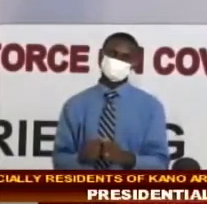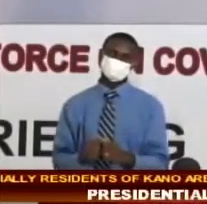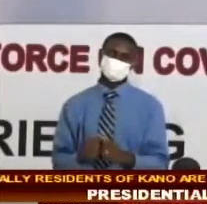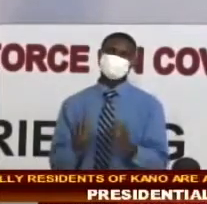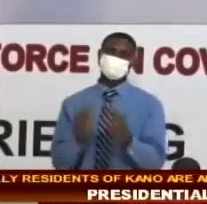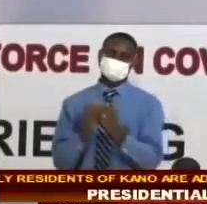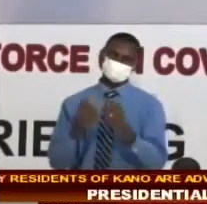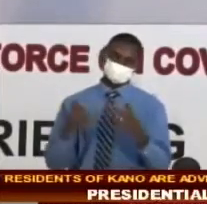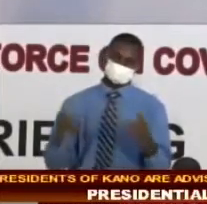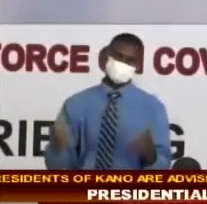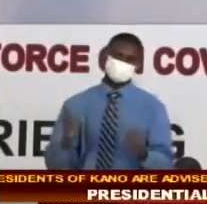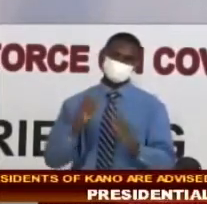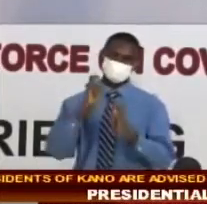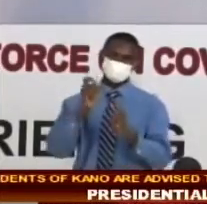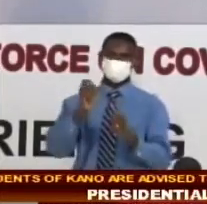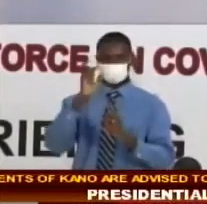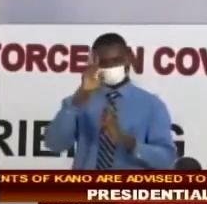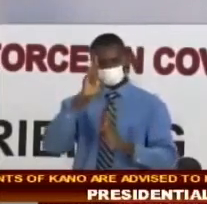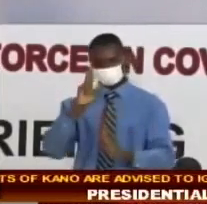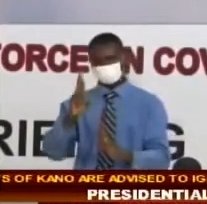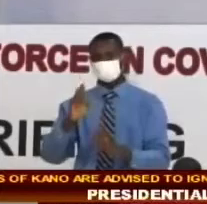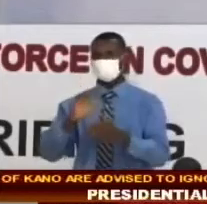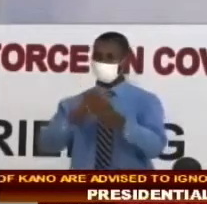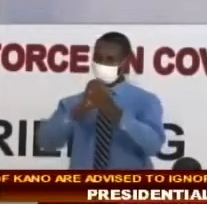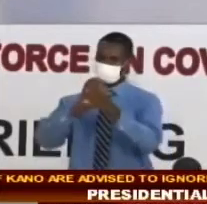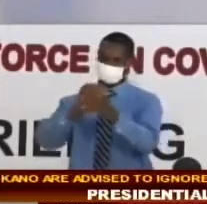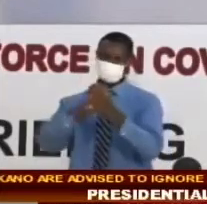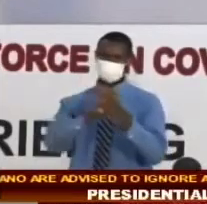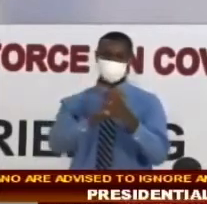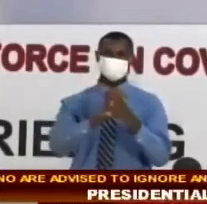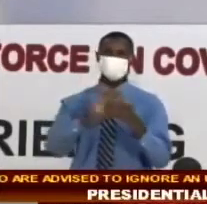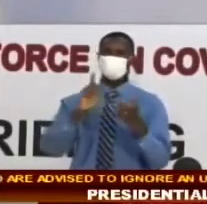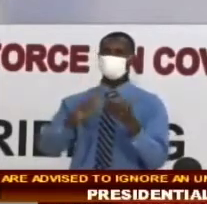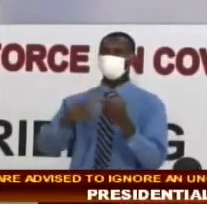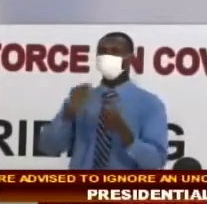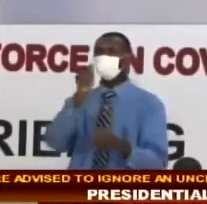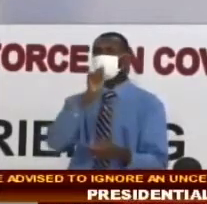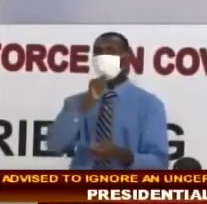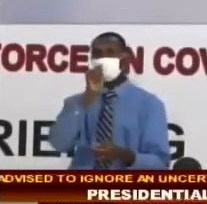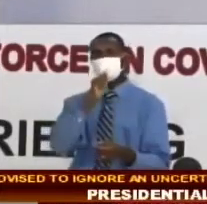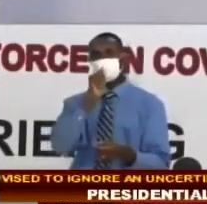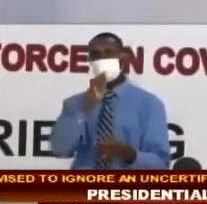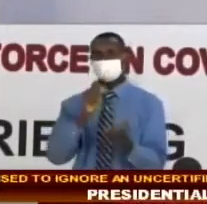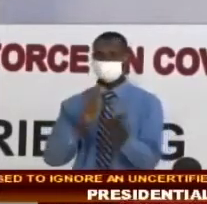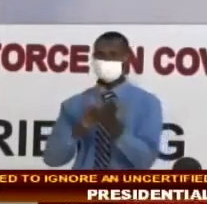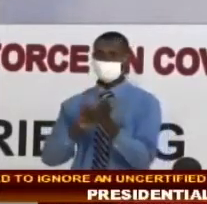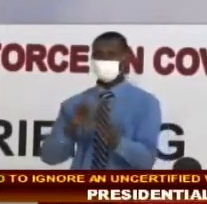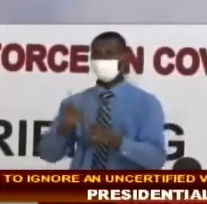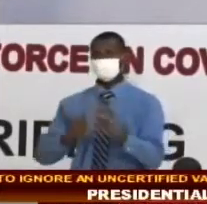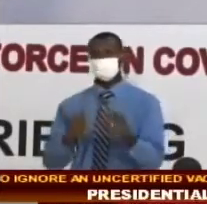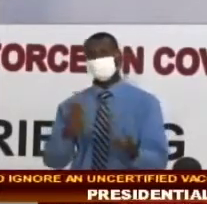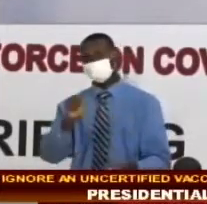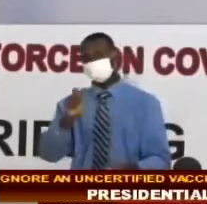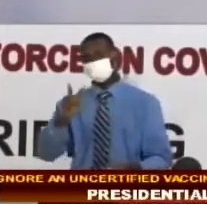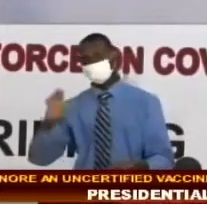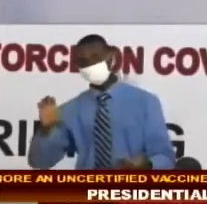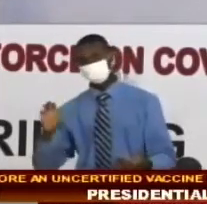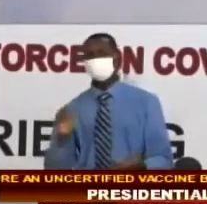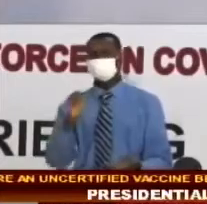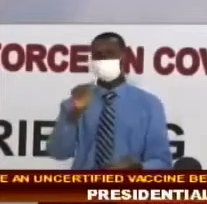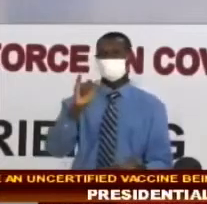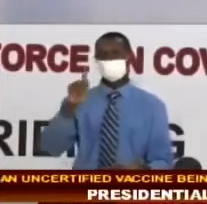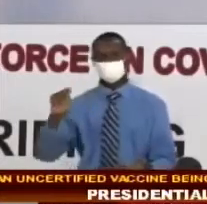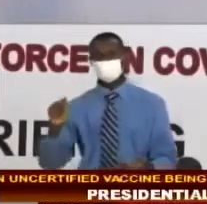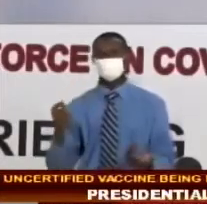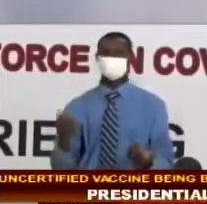due respect and giving appreciation to the private media. Also, TVC,